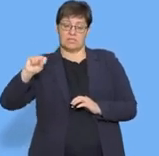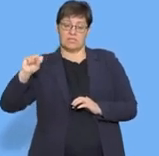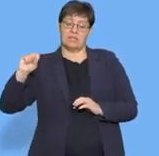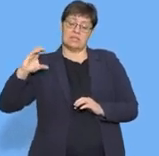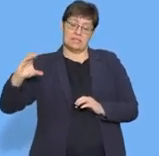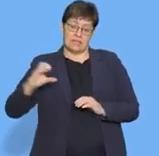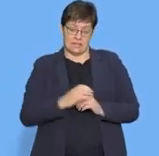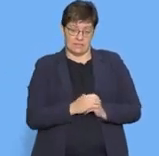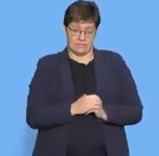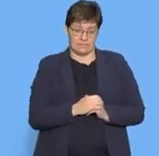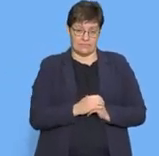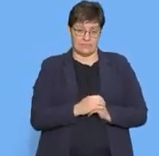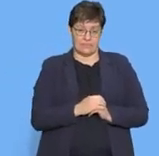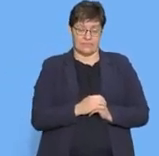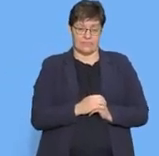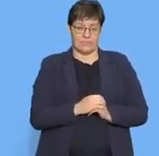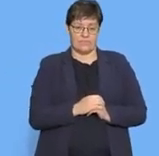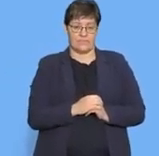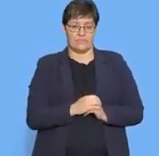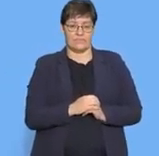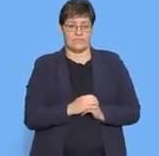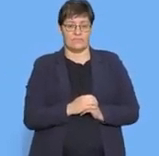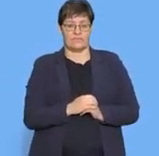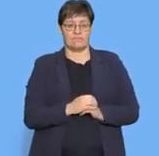B squared minus 2AB cos C.